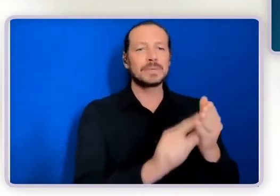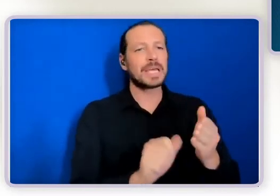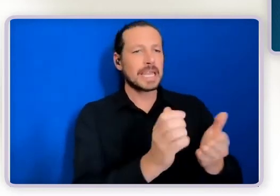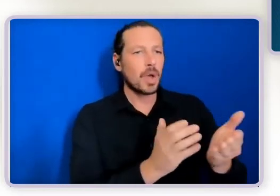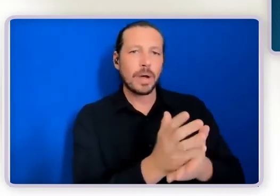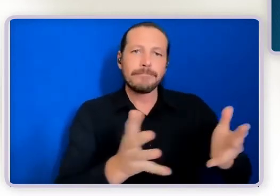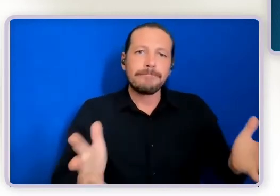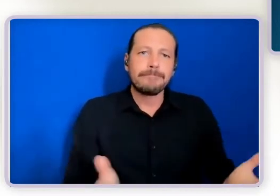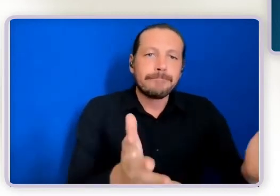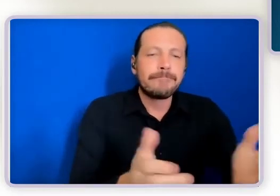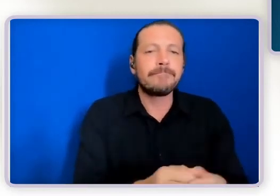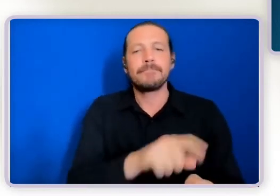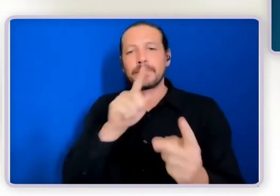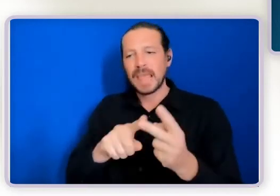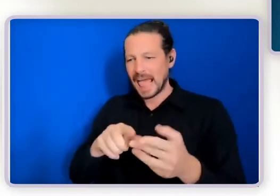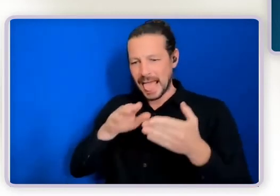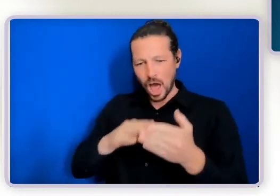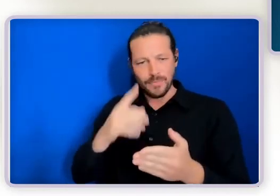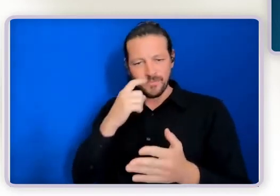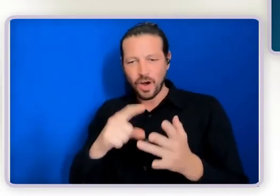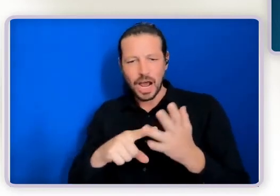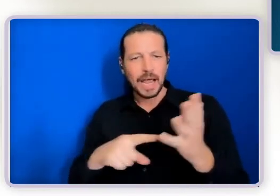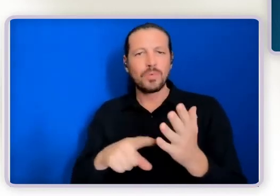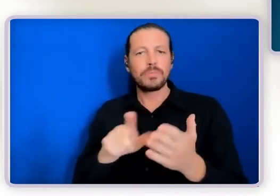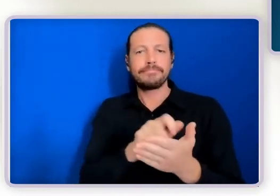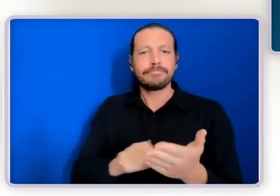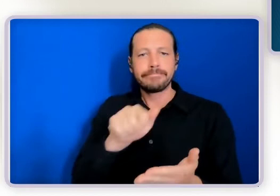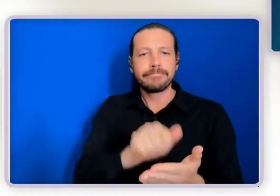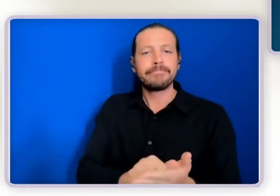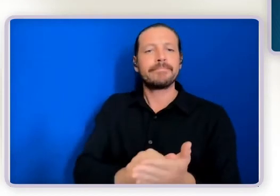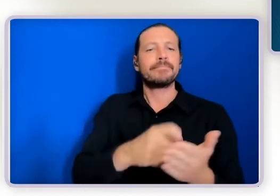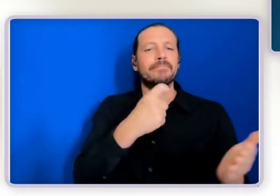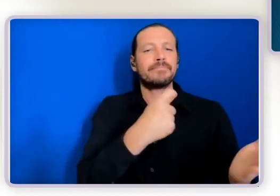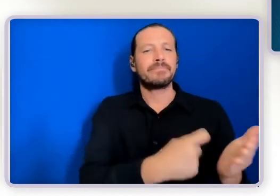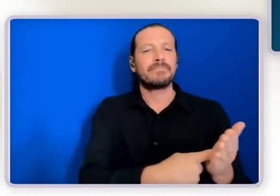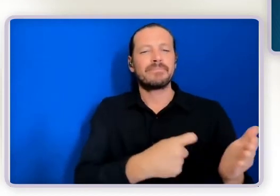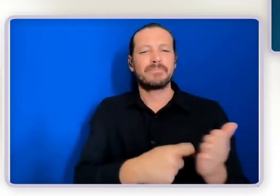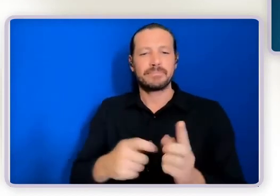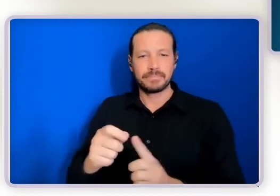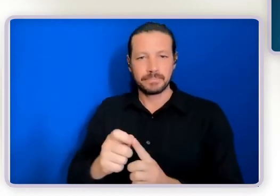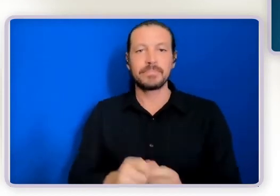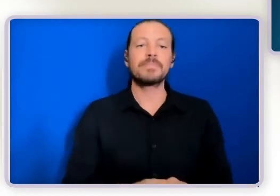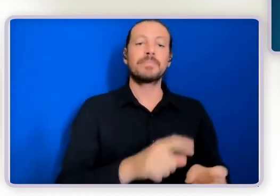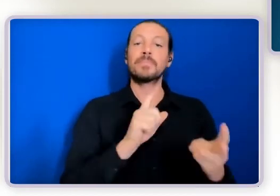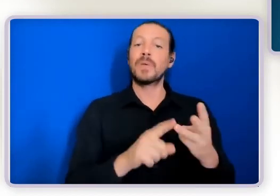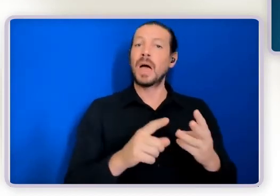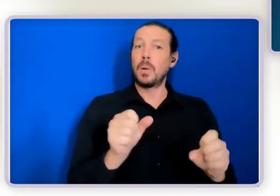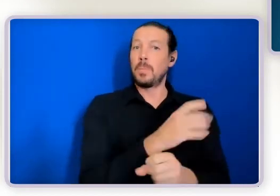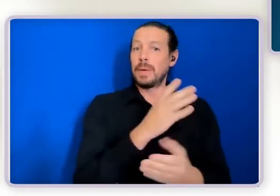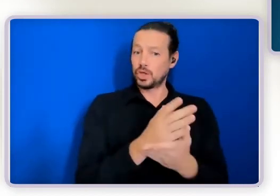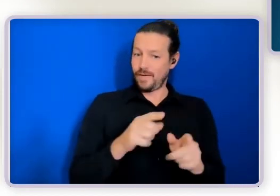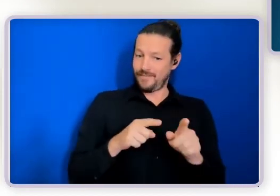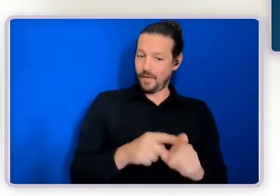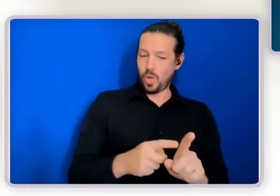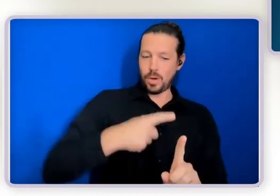practices. All good. Provide practice advice consistent with a positive behaviour support